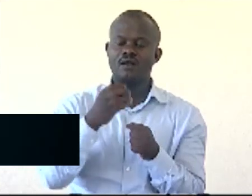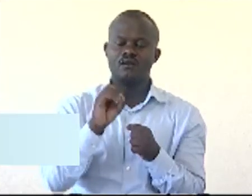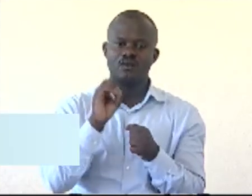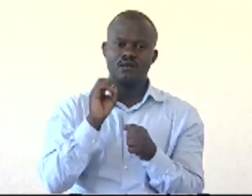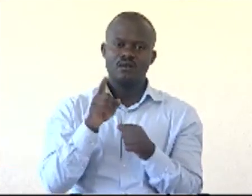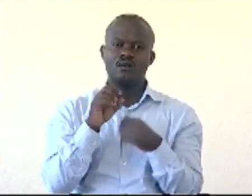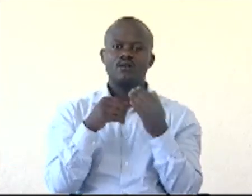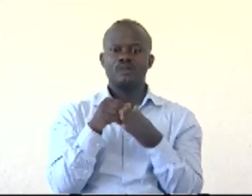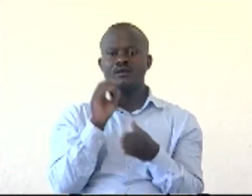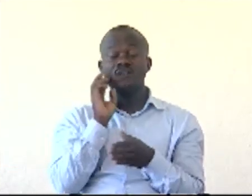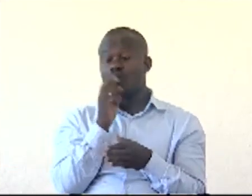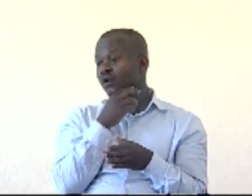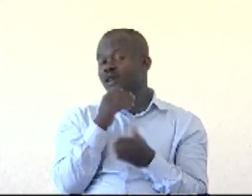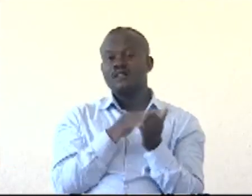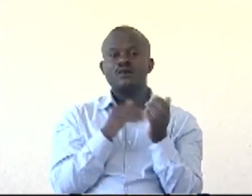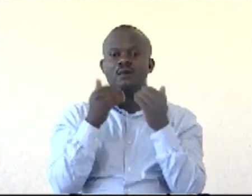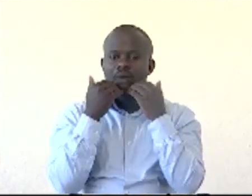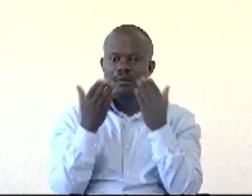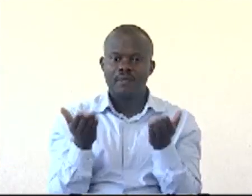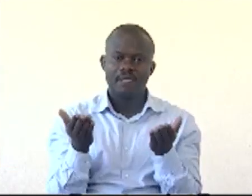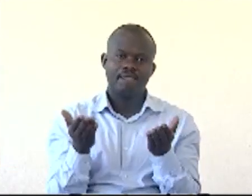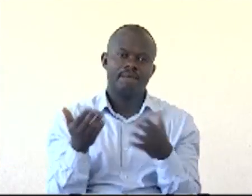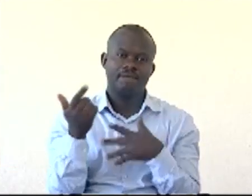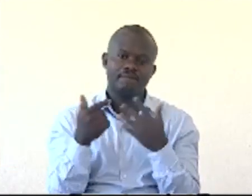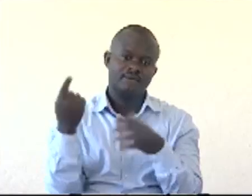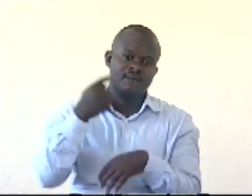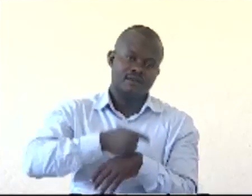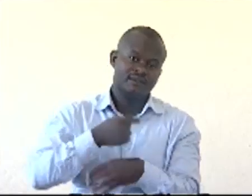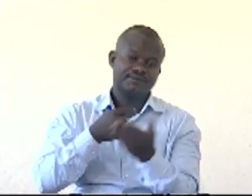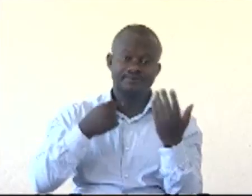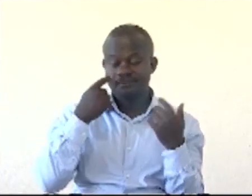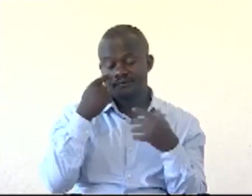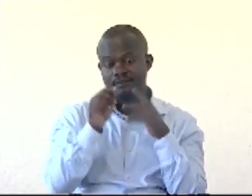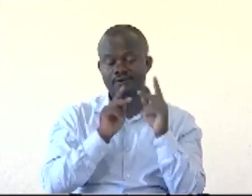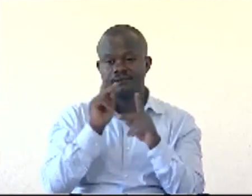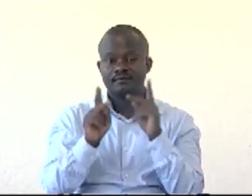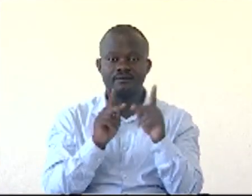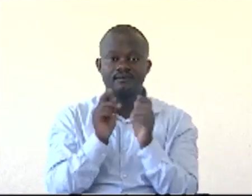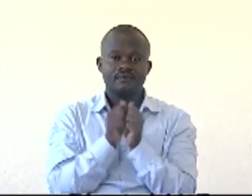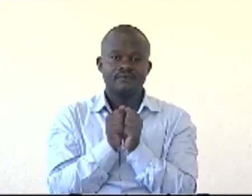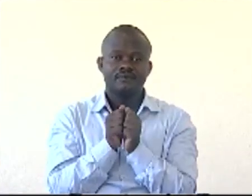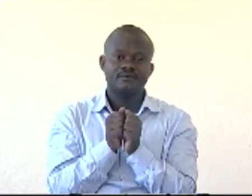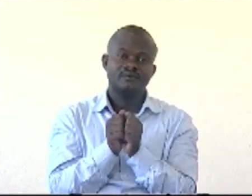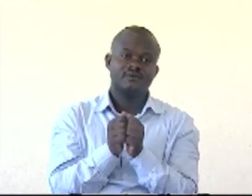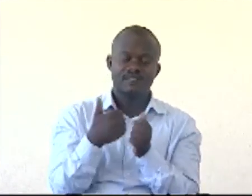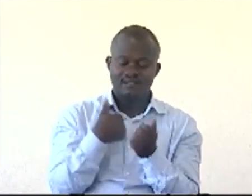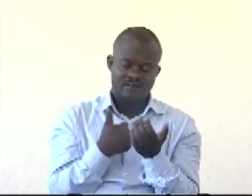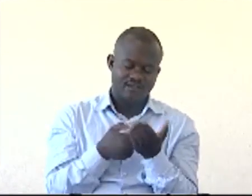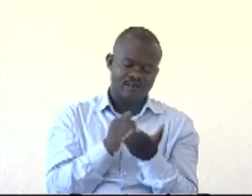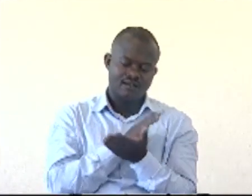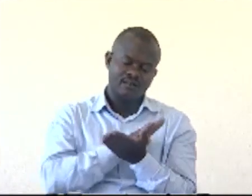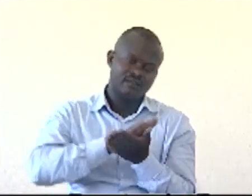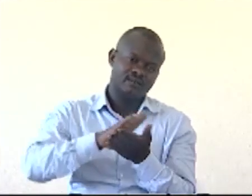or water is available. These days, we find people taking hand